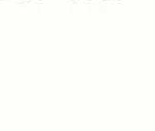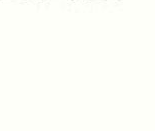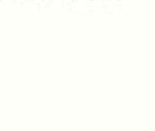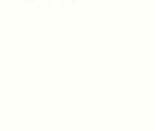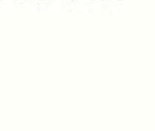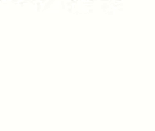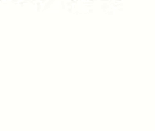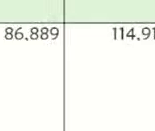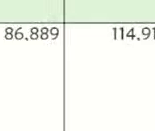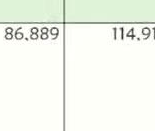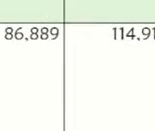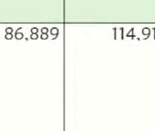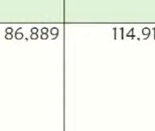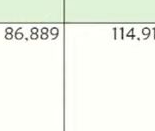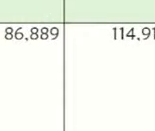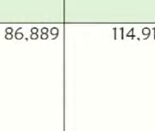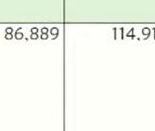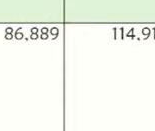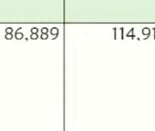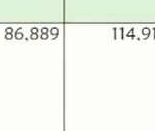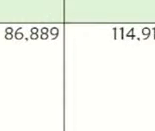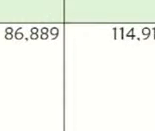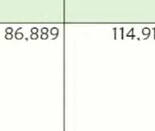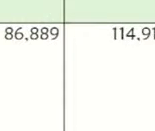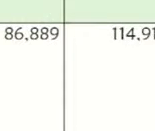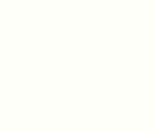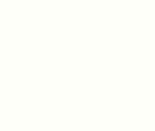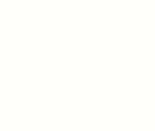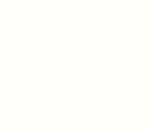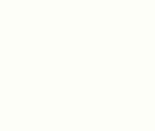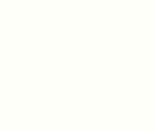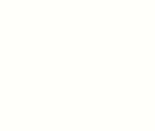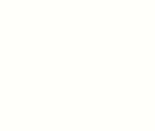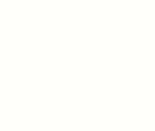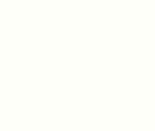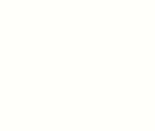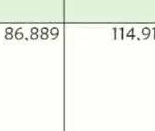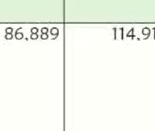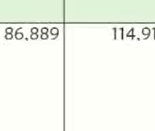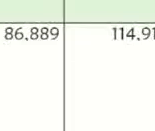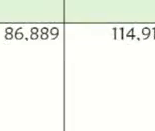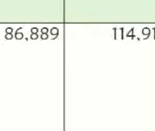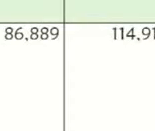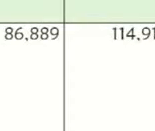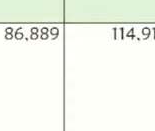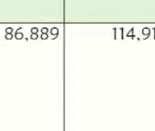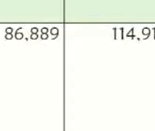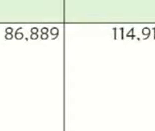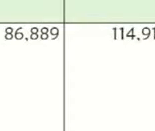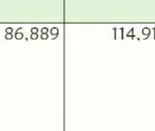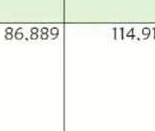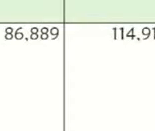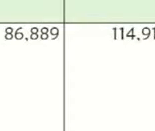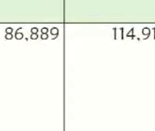Justice Oko asked the question that that is the number of the